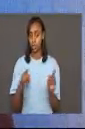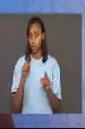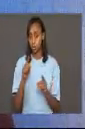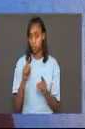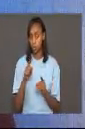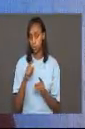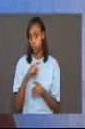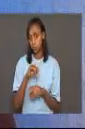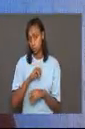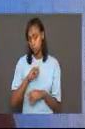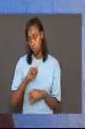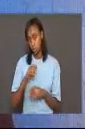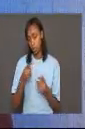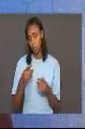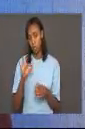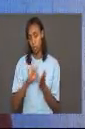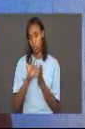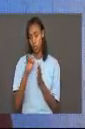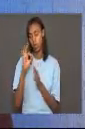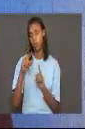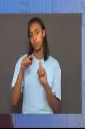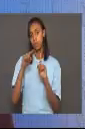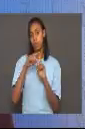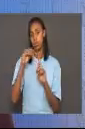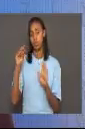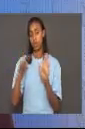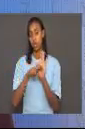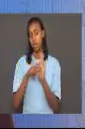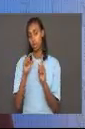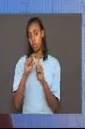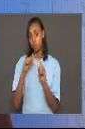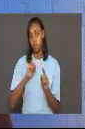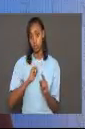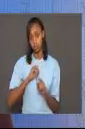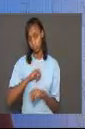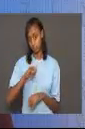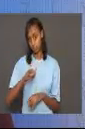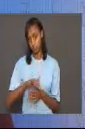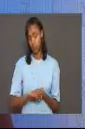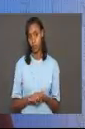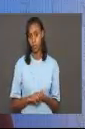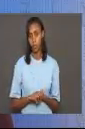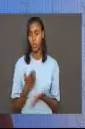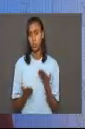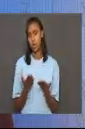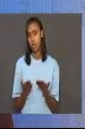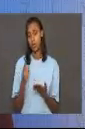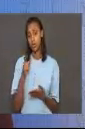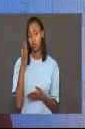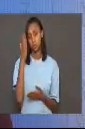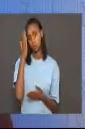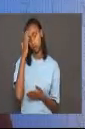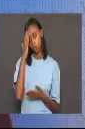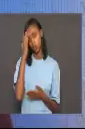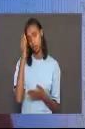Did you spot the same number of positive and negative words as I did? Perhaps